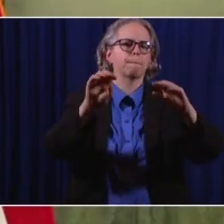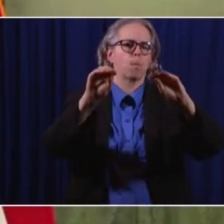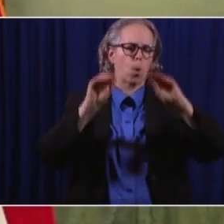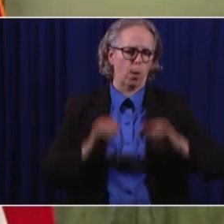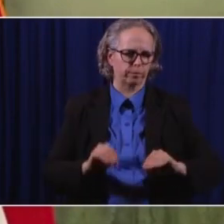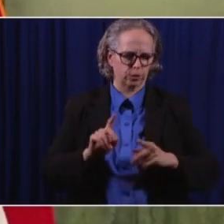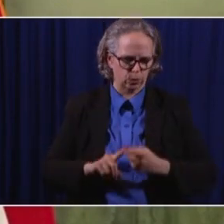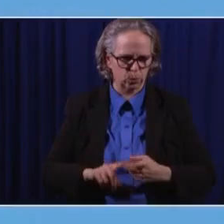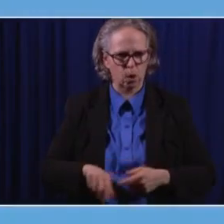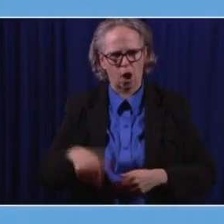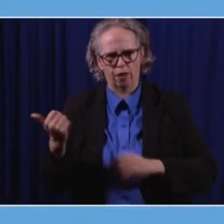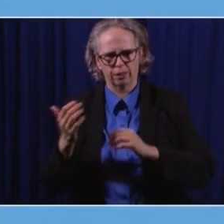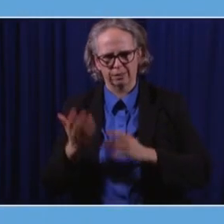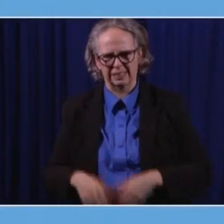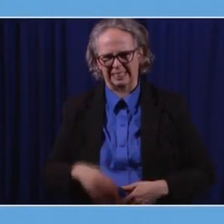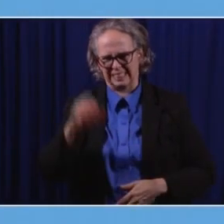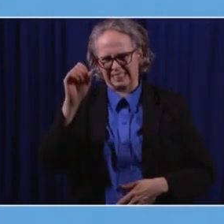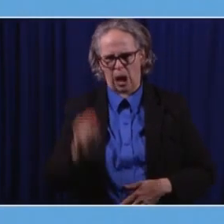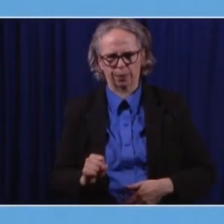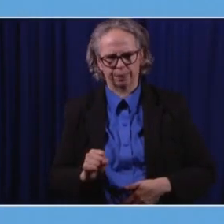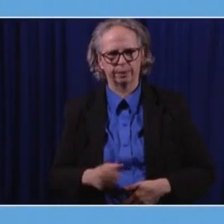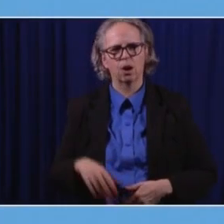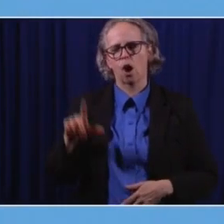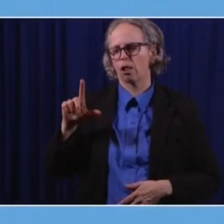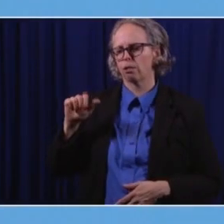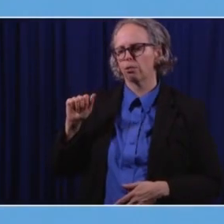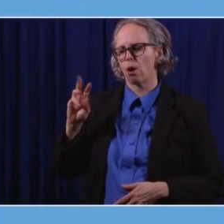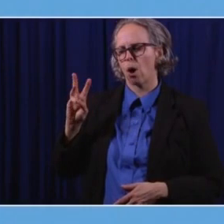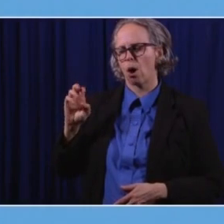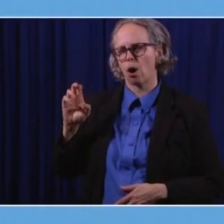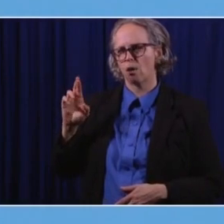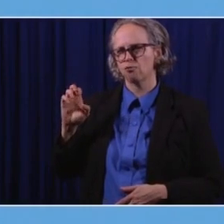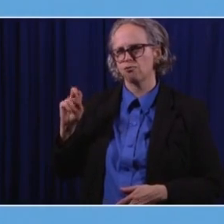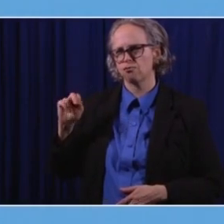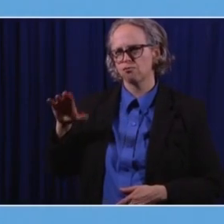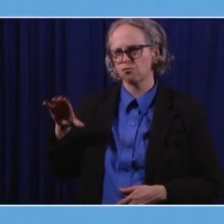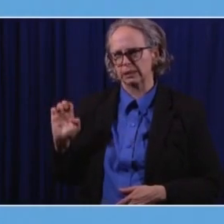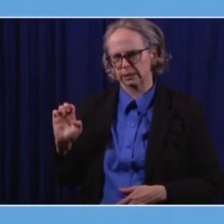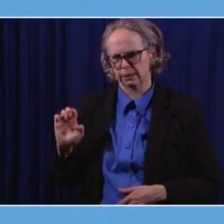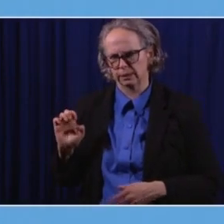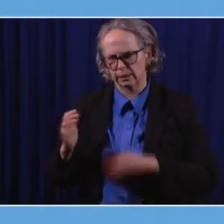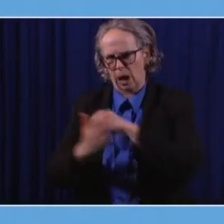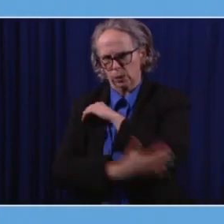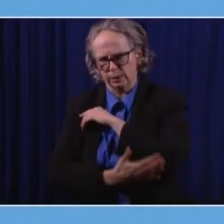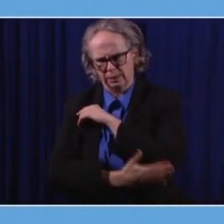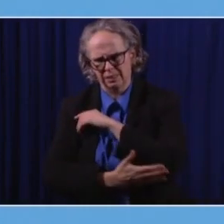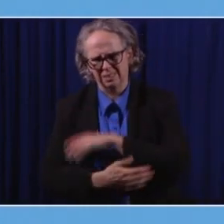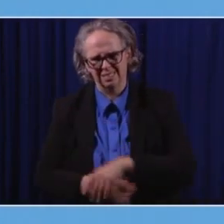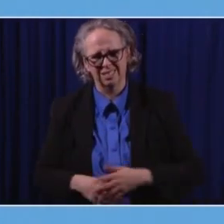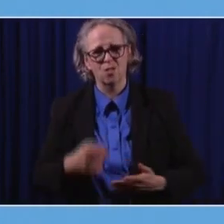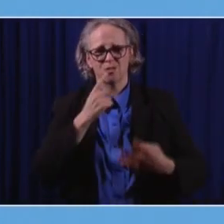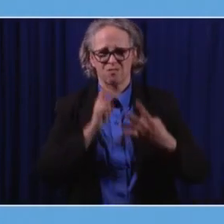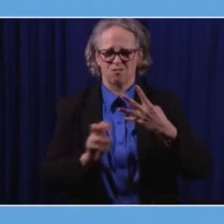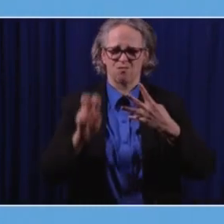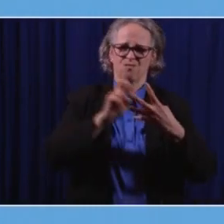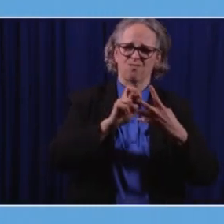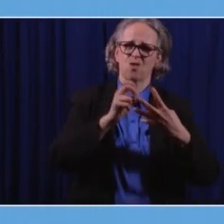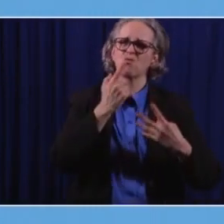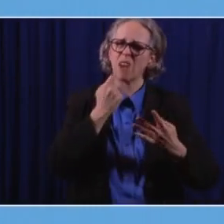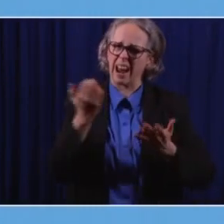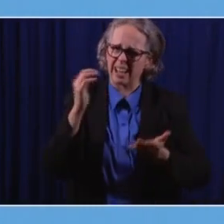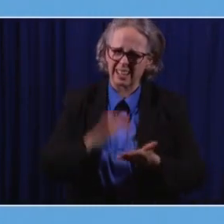down into Lawrence County, southern tip of Ohio. Lawrence County returns to red this week for the first time since the week of